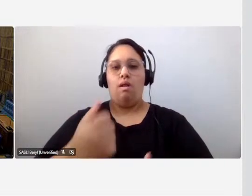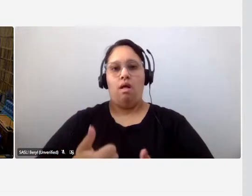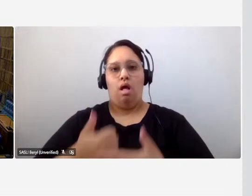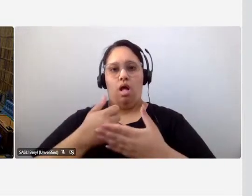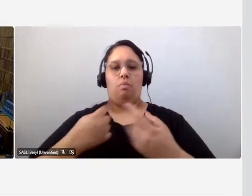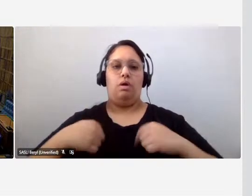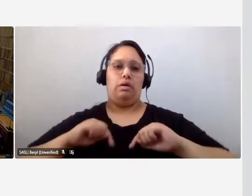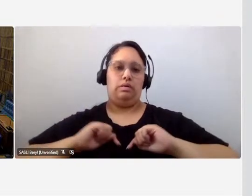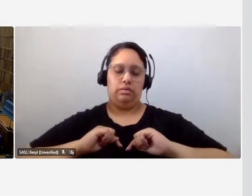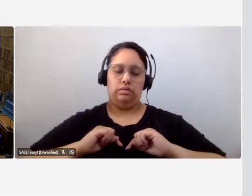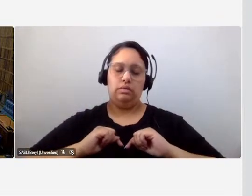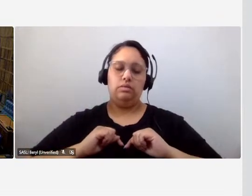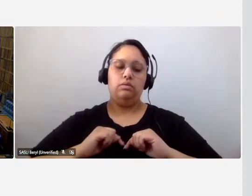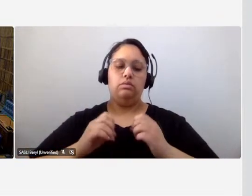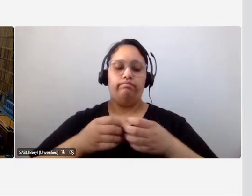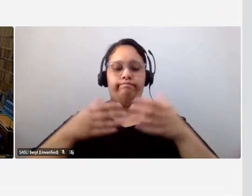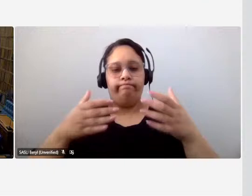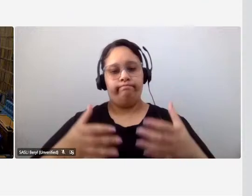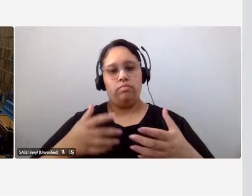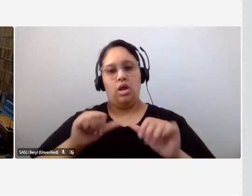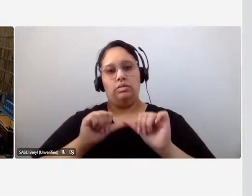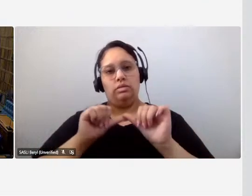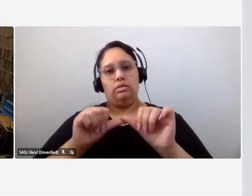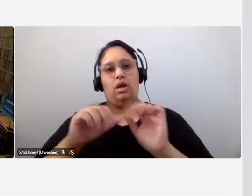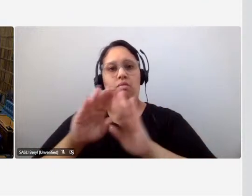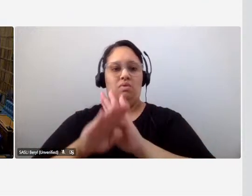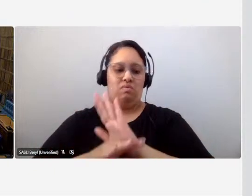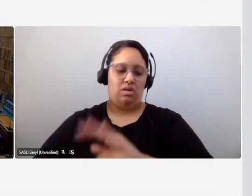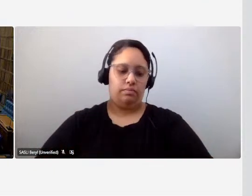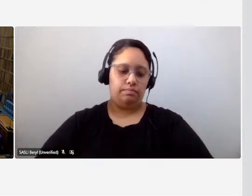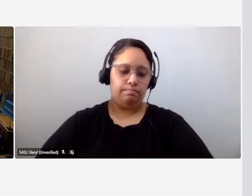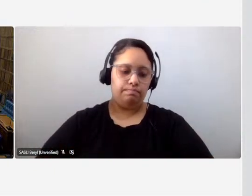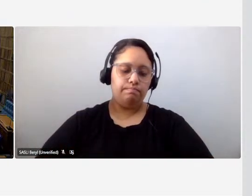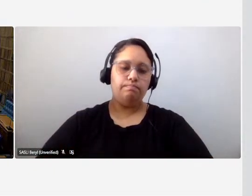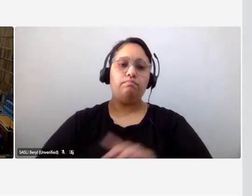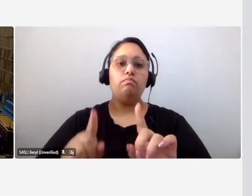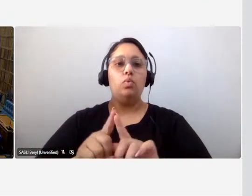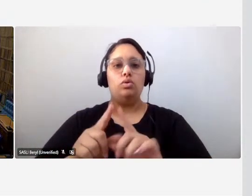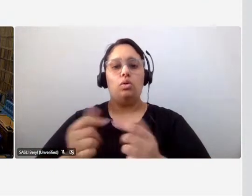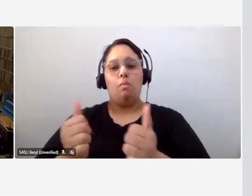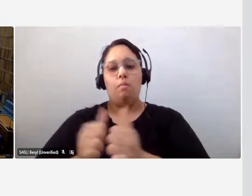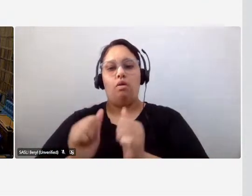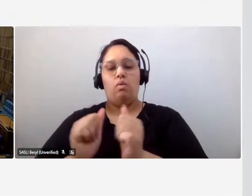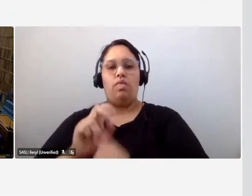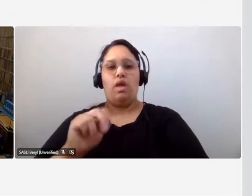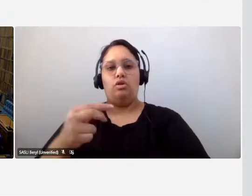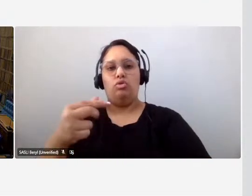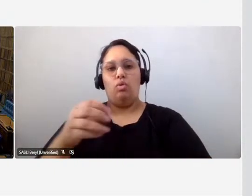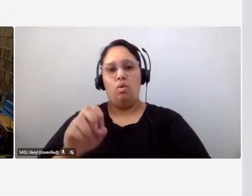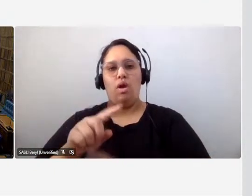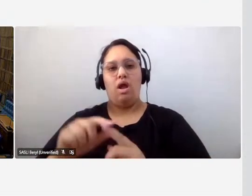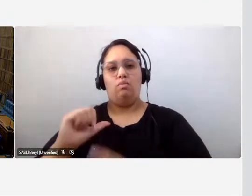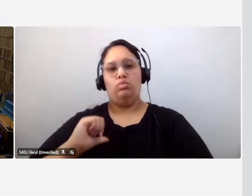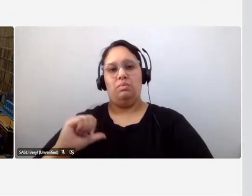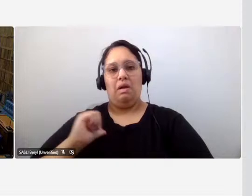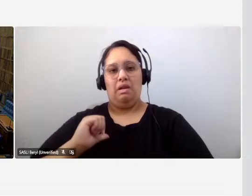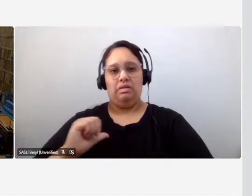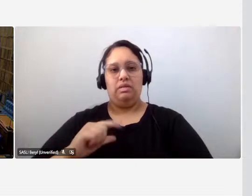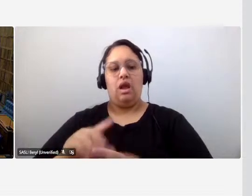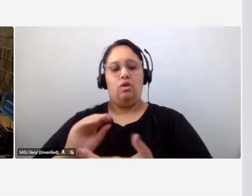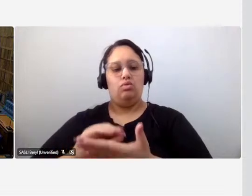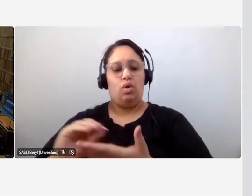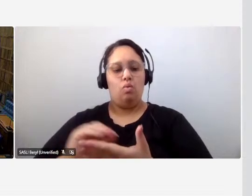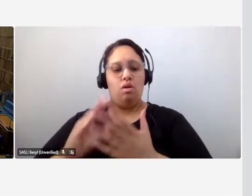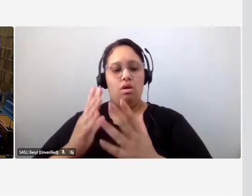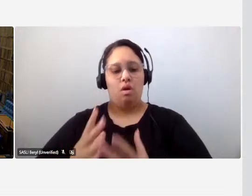us to expand and sustain the program. We've also partnered with NGOs and municipalities and donors, and so